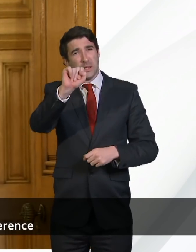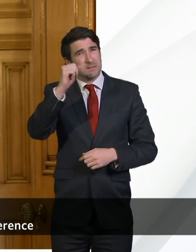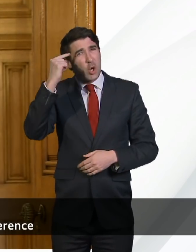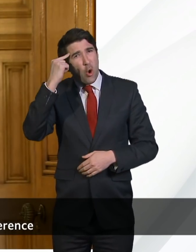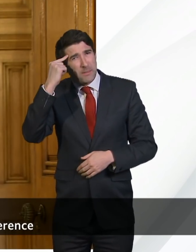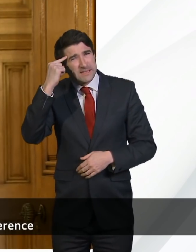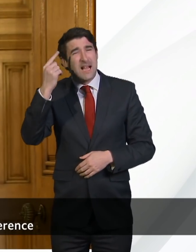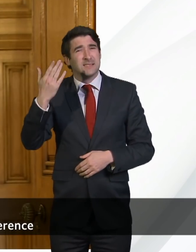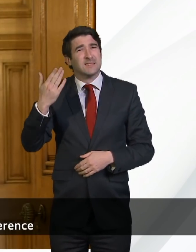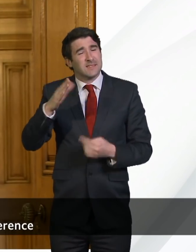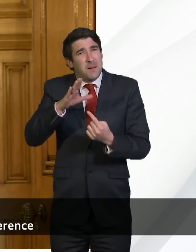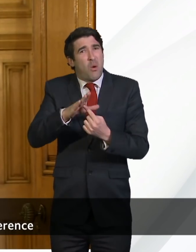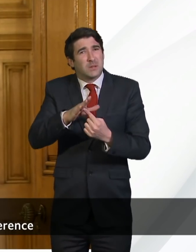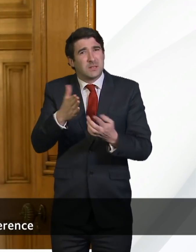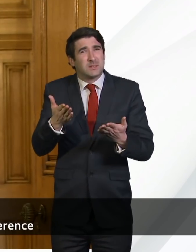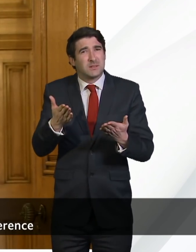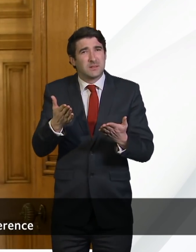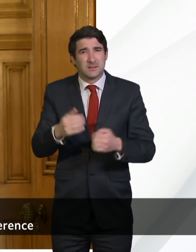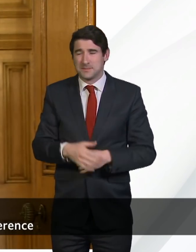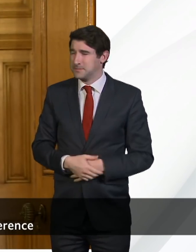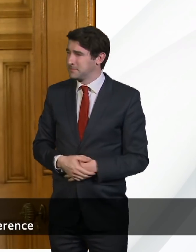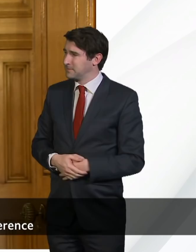it's the way it's implemented as well, which is really important.